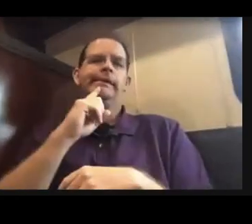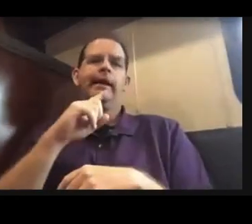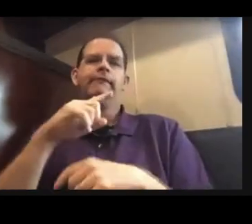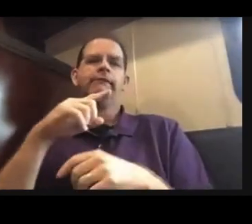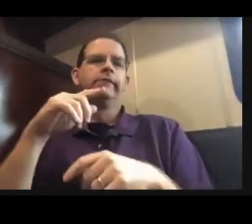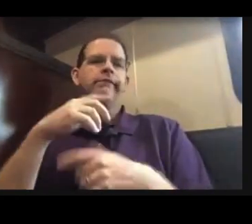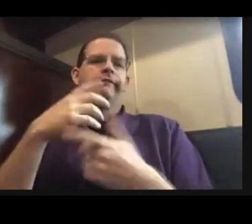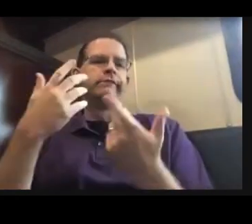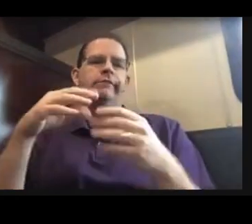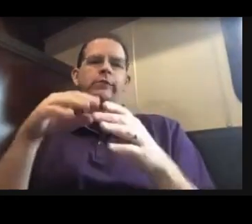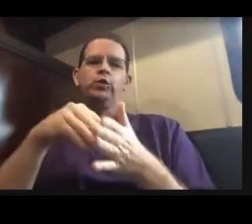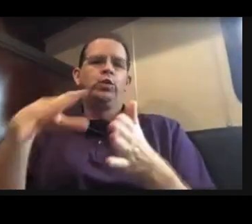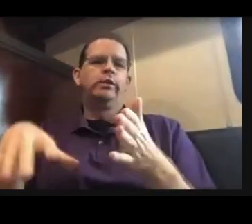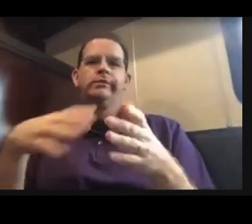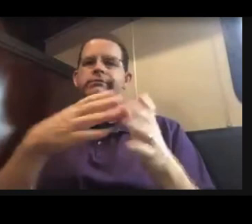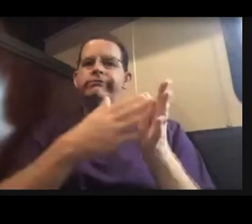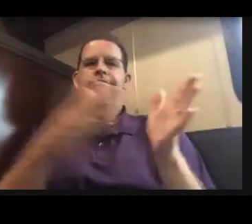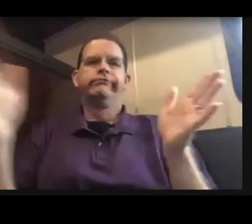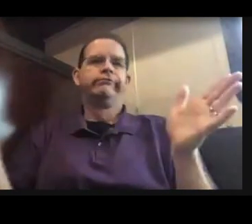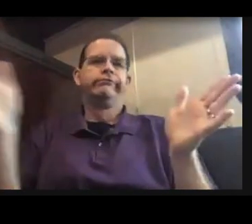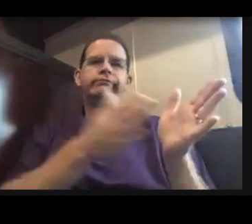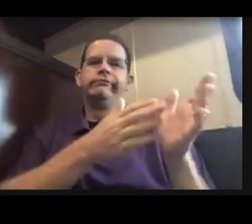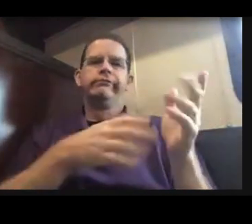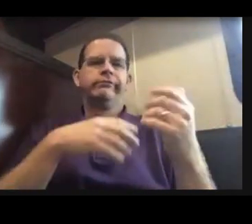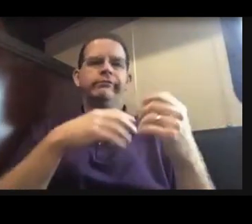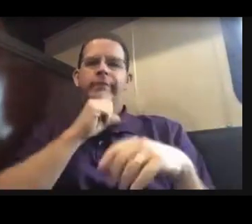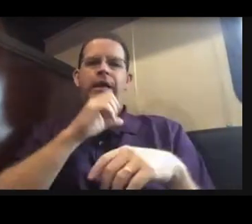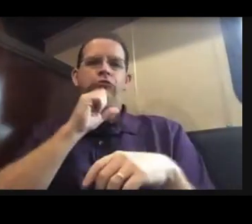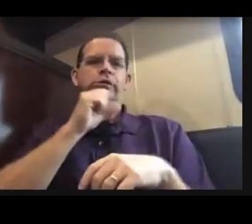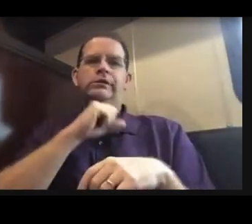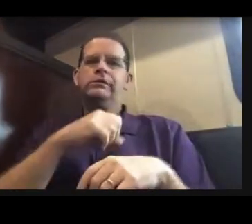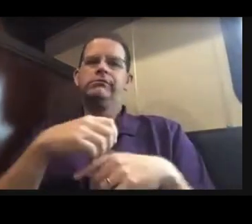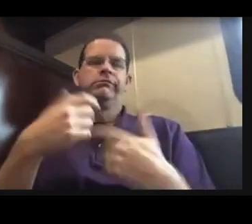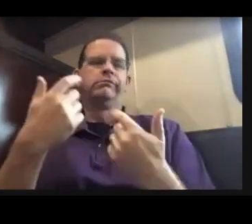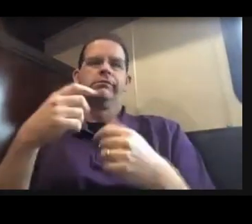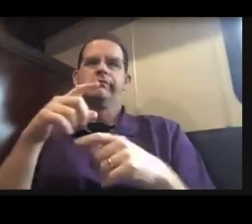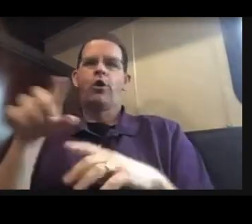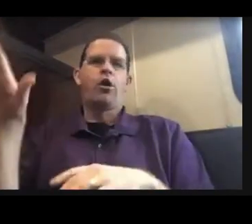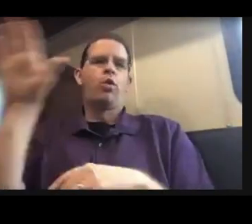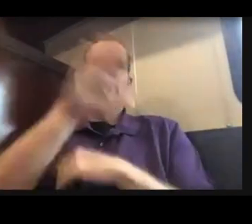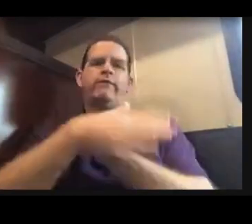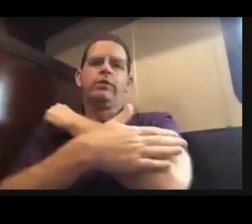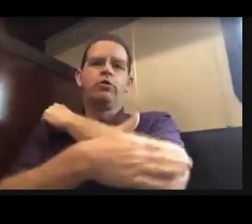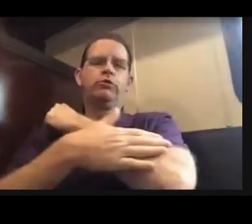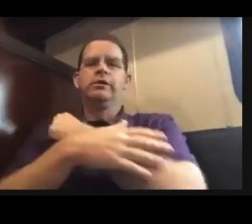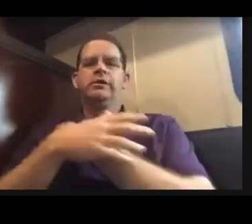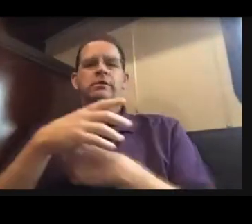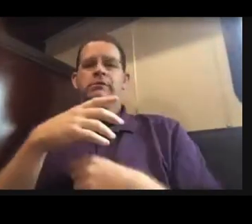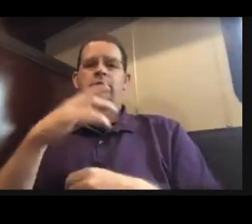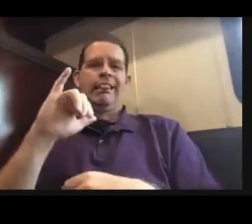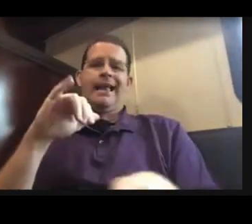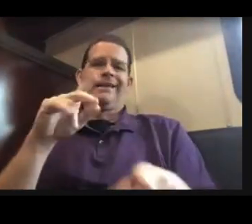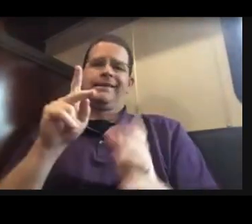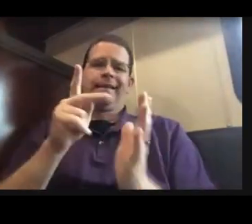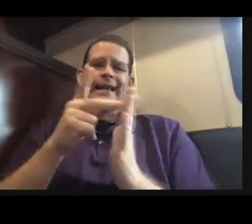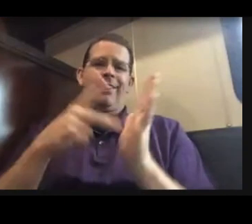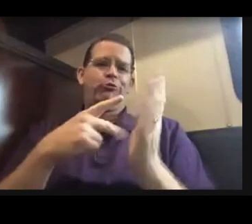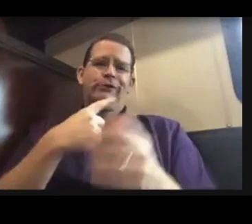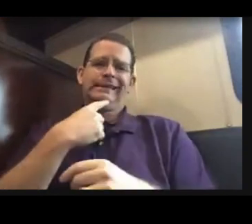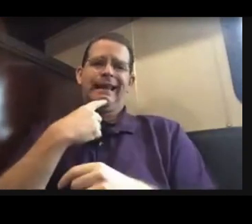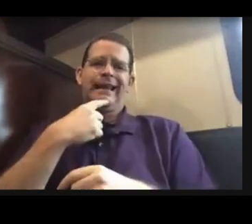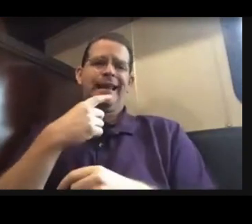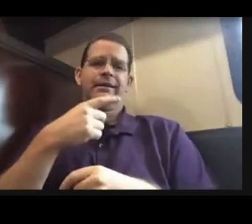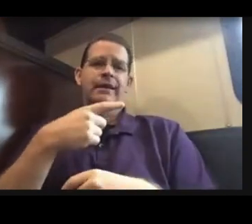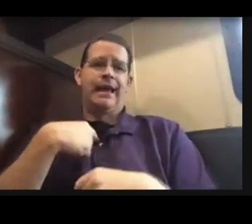I've just met a lot of deaf students and kind of meet them in their journey at a variety of ages from all over the country.